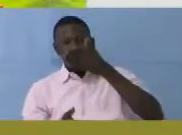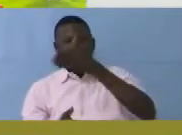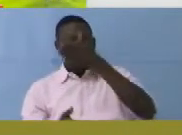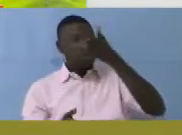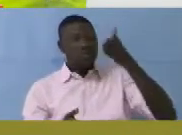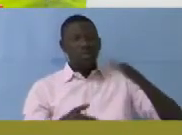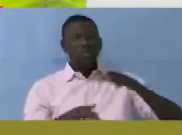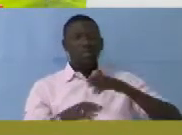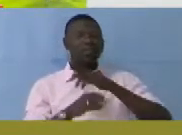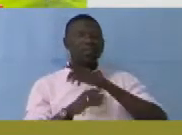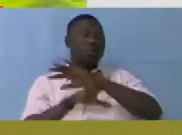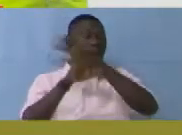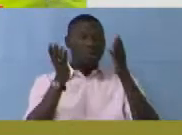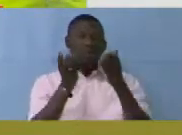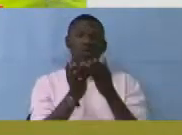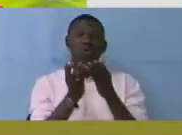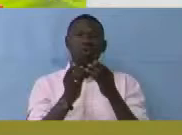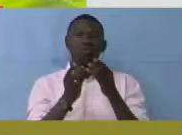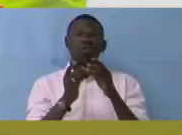told the division.